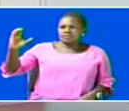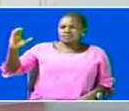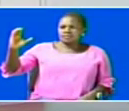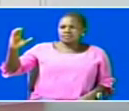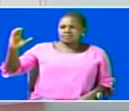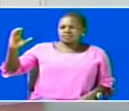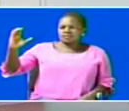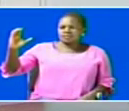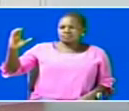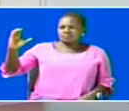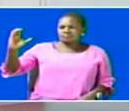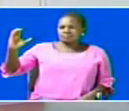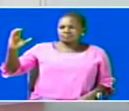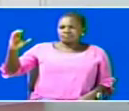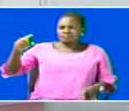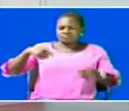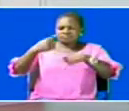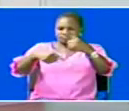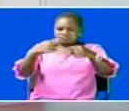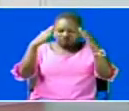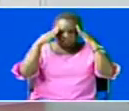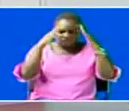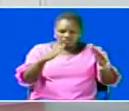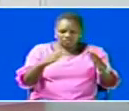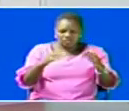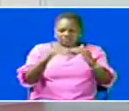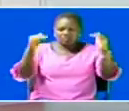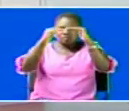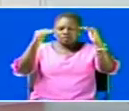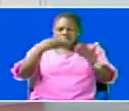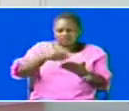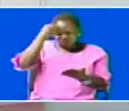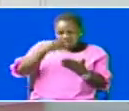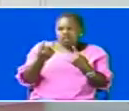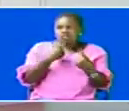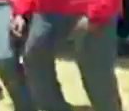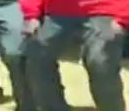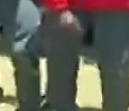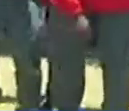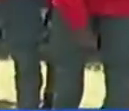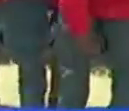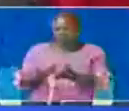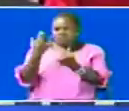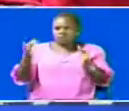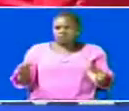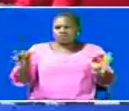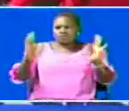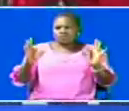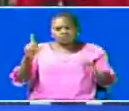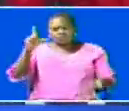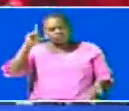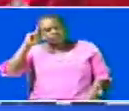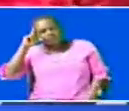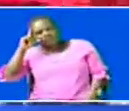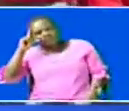CBC kuwa mtaala endelevu unaozingatia kila ngazi ya elimu. Akizungumza hii leo akizindua rasmi jengo la bweni katika